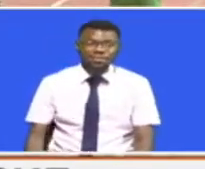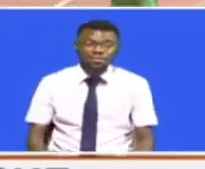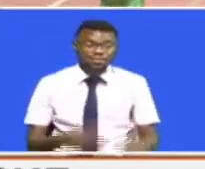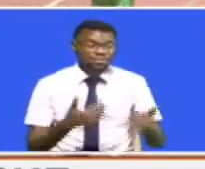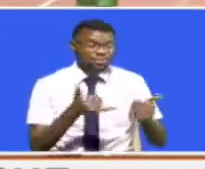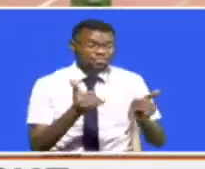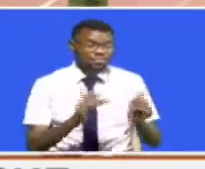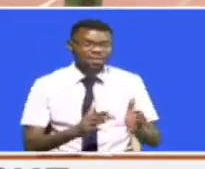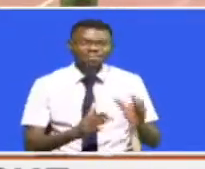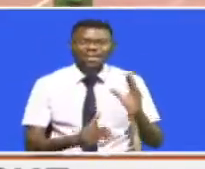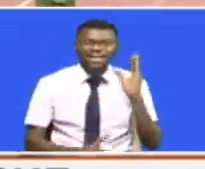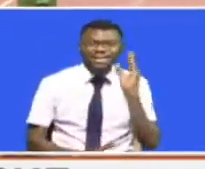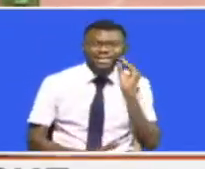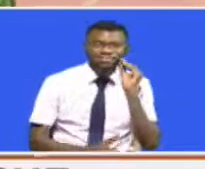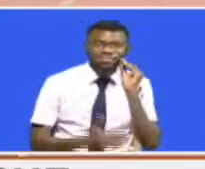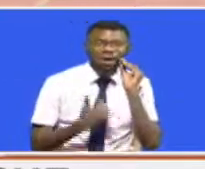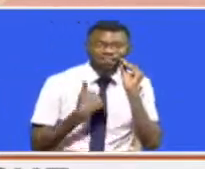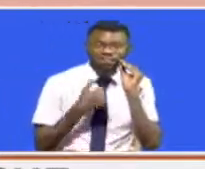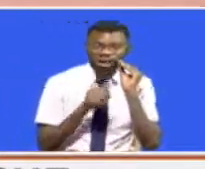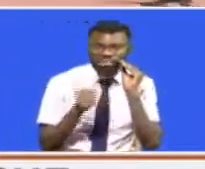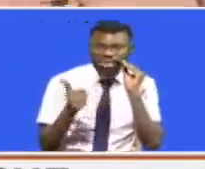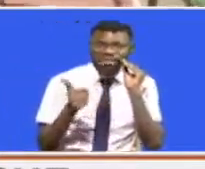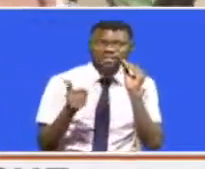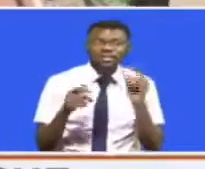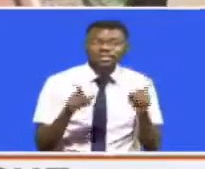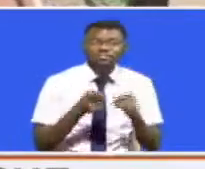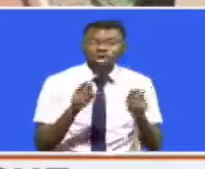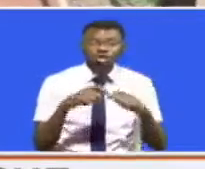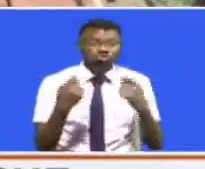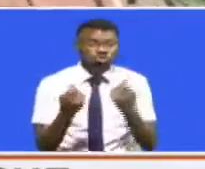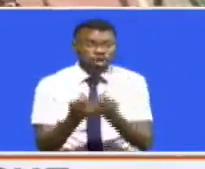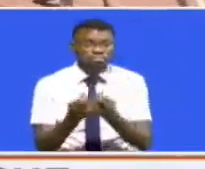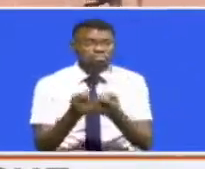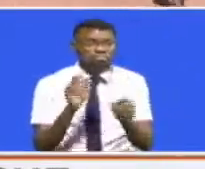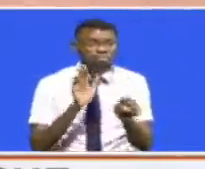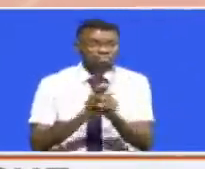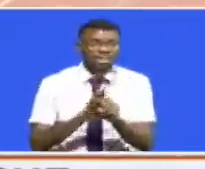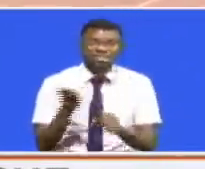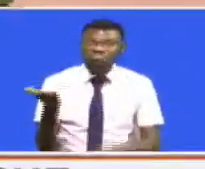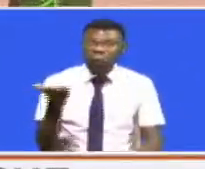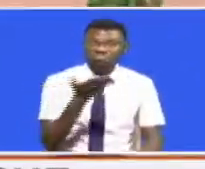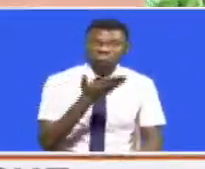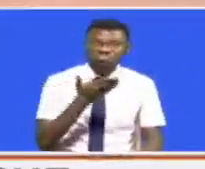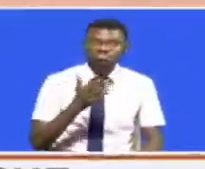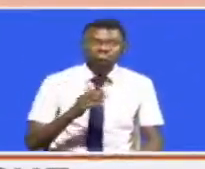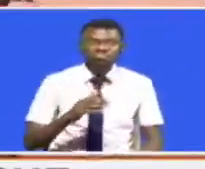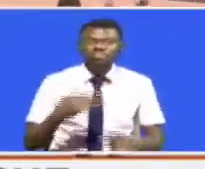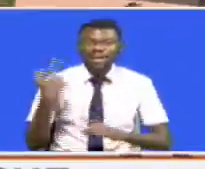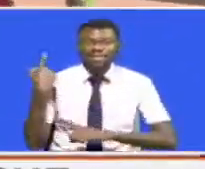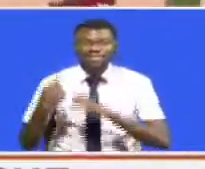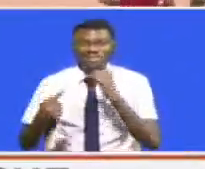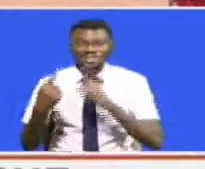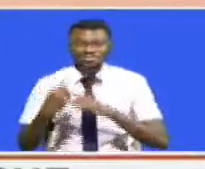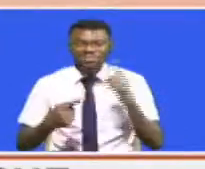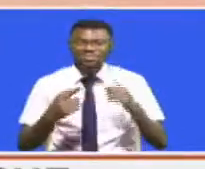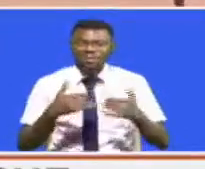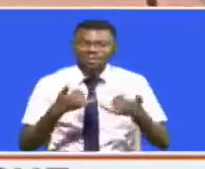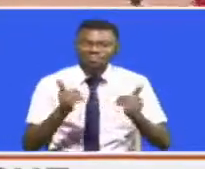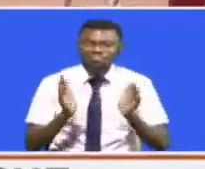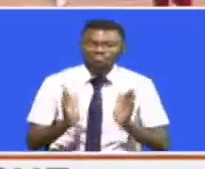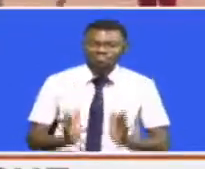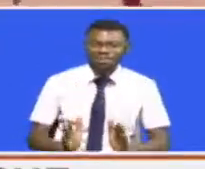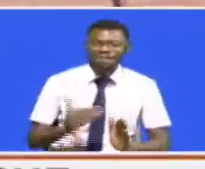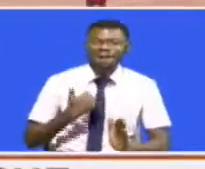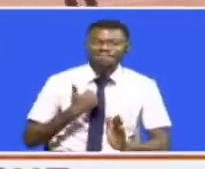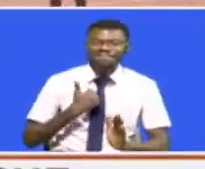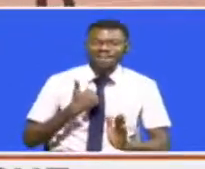wanacheza na experienced players. And most of the teams hapa kwa league wako na experienced players. That's why